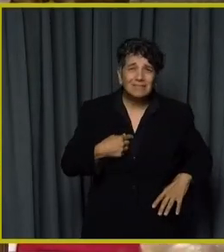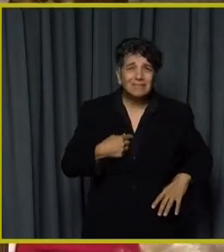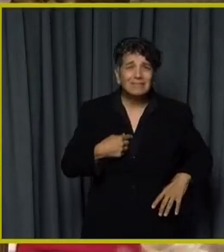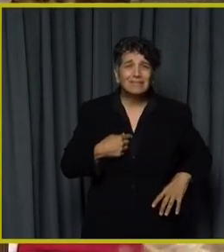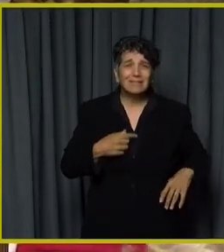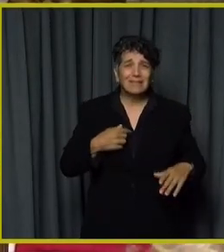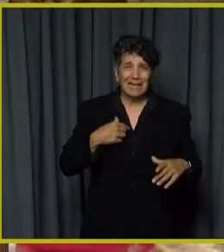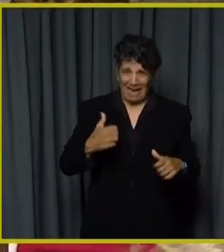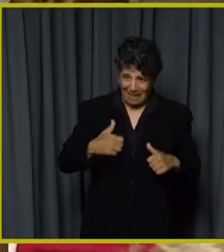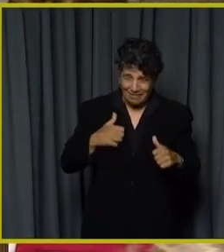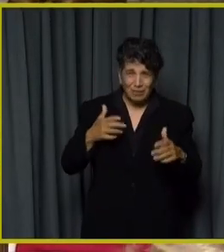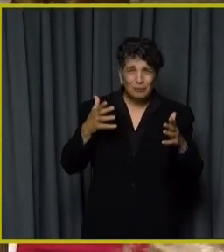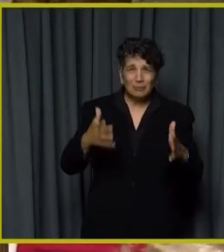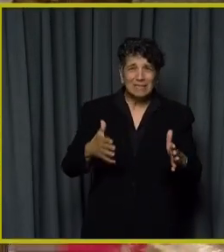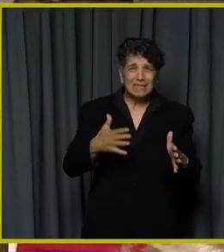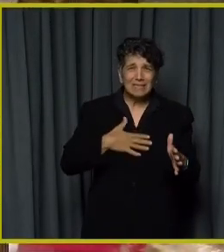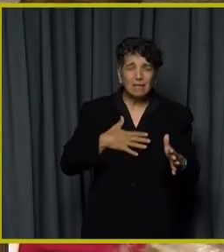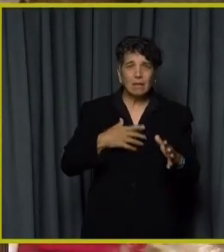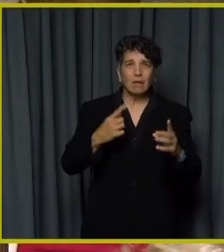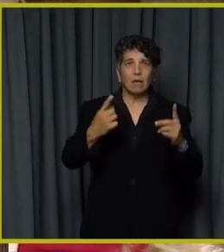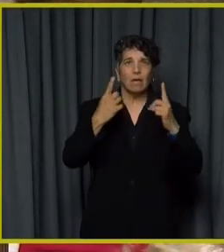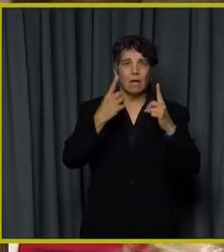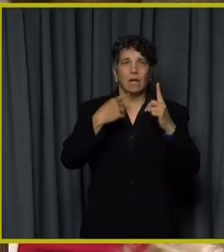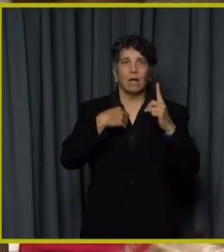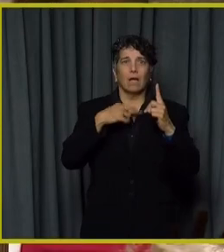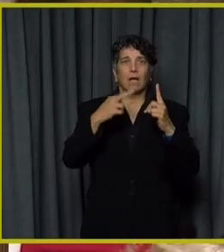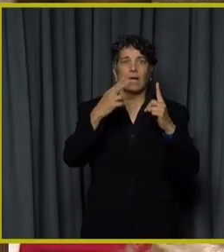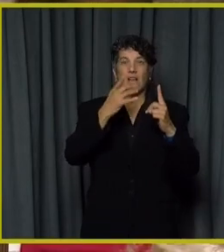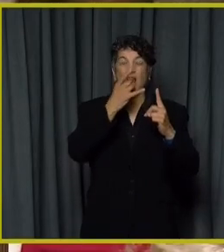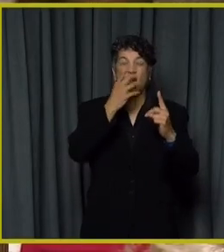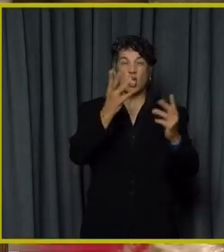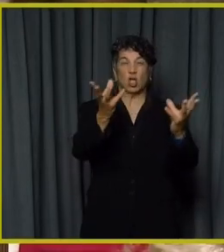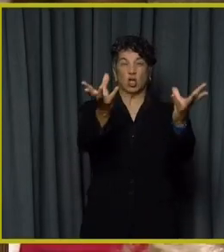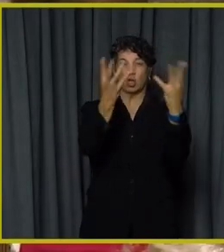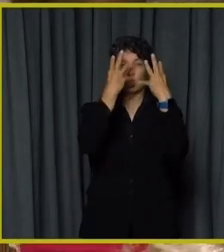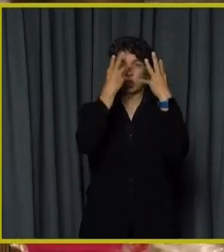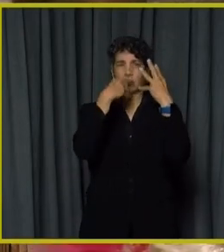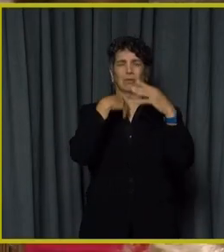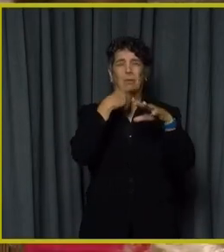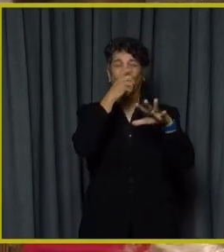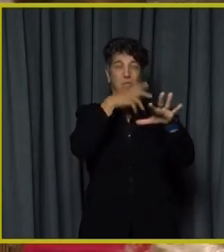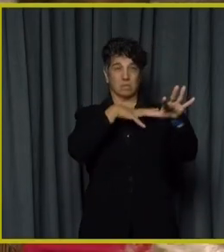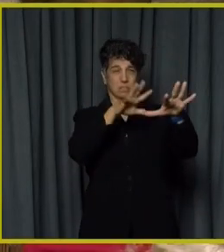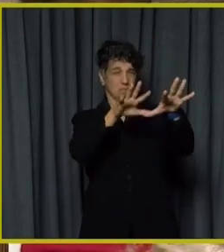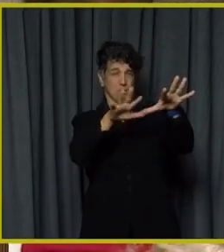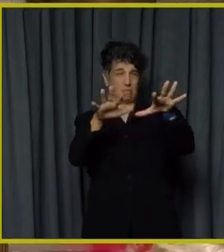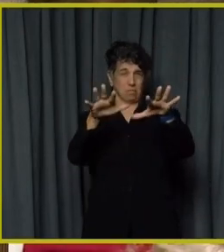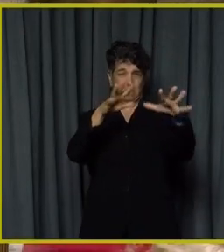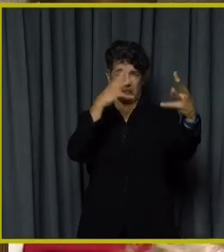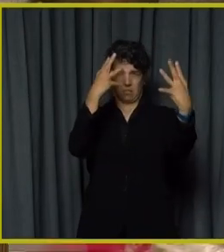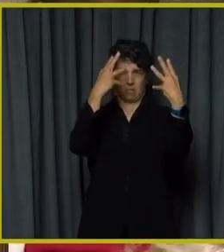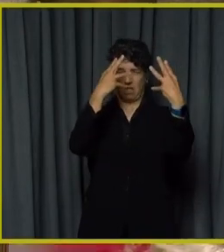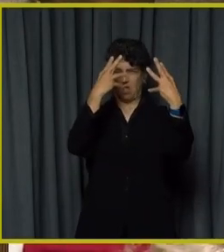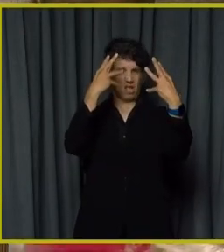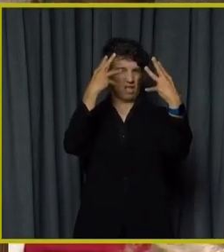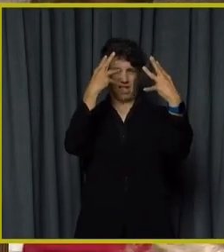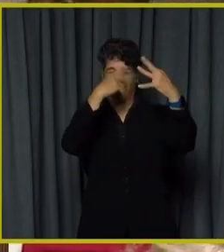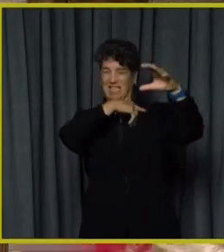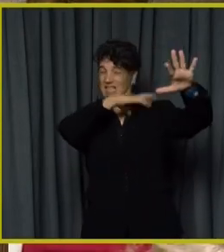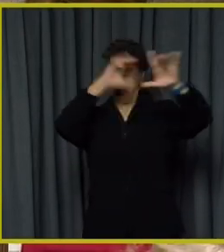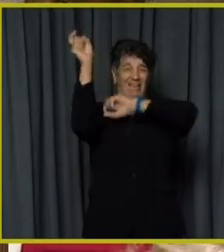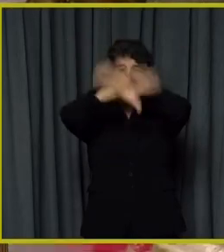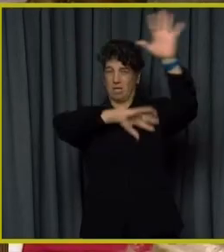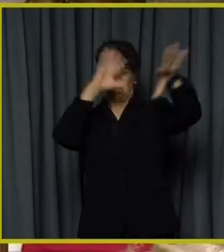I didn't know who they were. Lights was all in my eyes, and I tried to defend myself. And they beat me to a